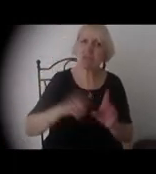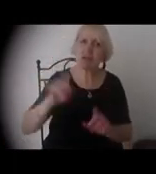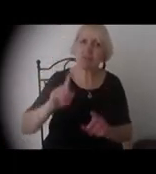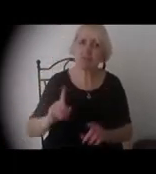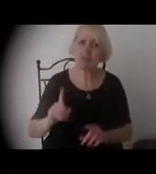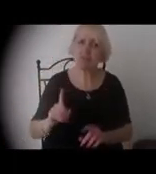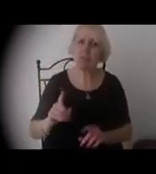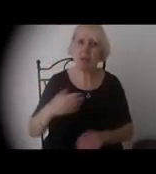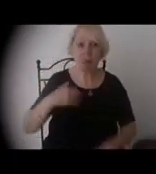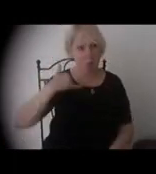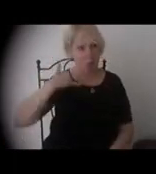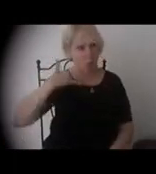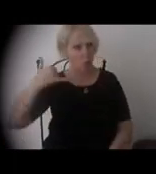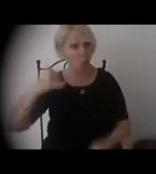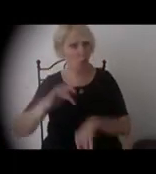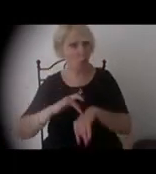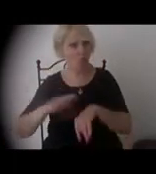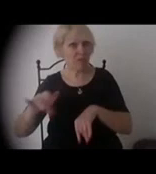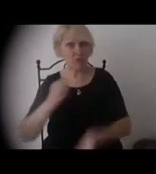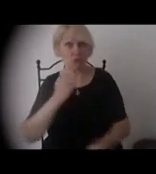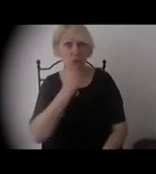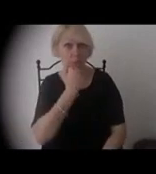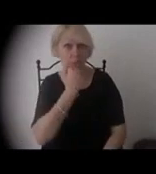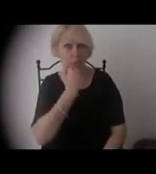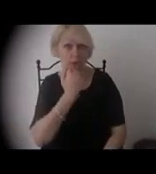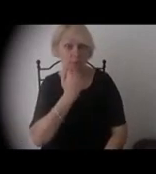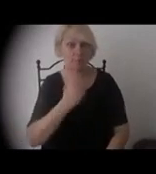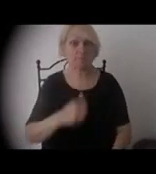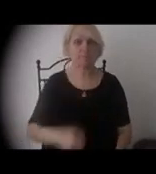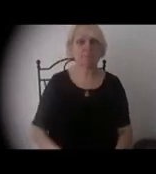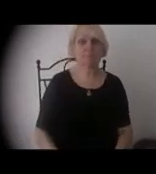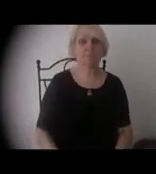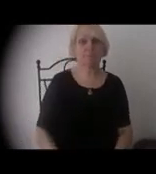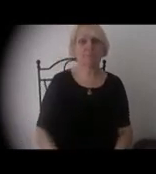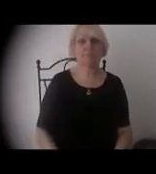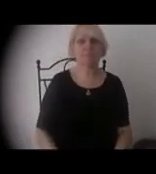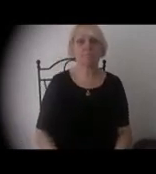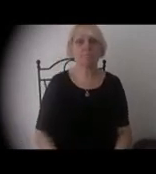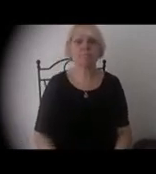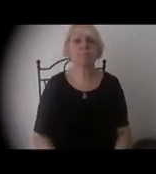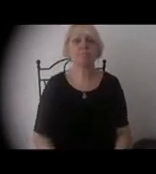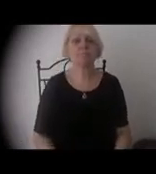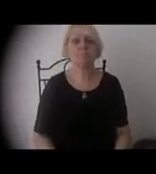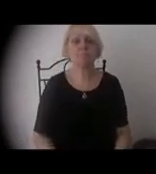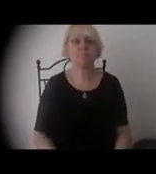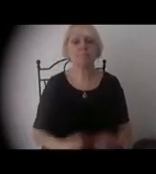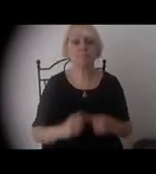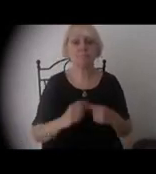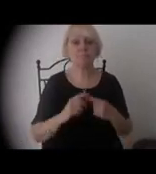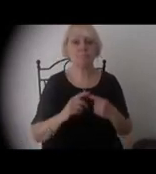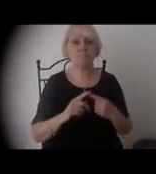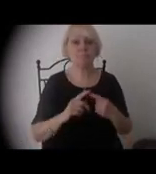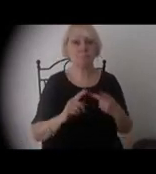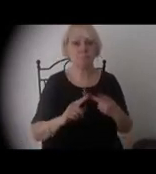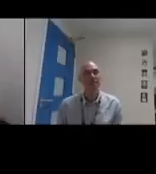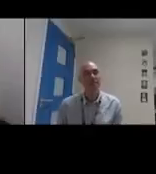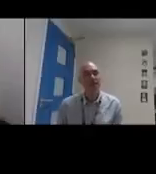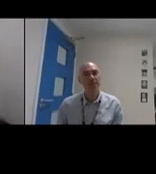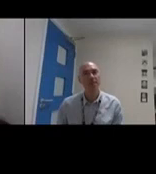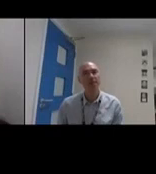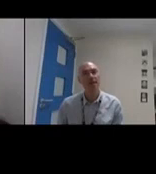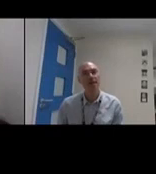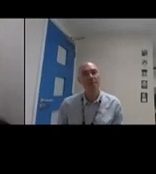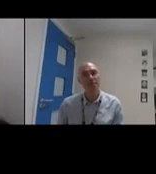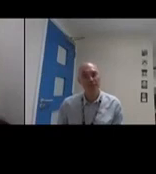experiencing crisis and may need urgent support. The second component is